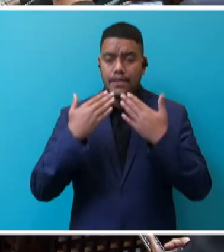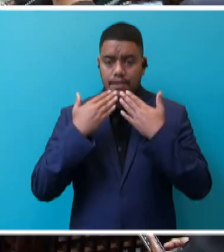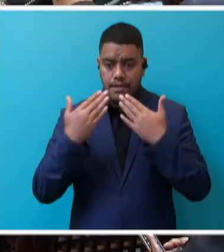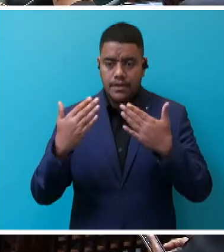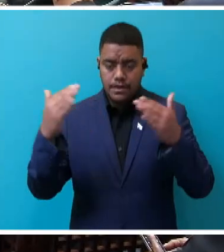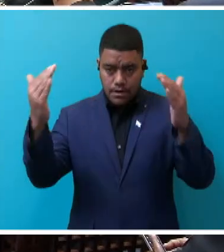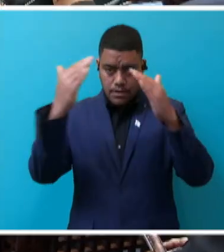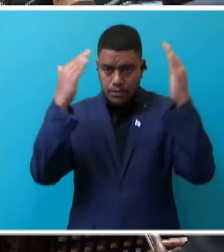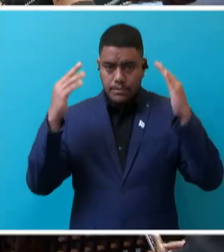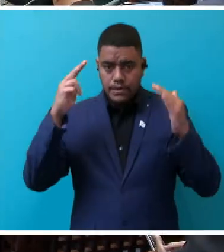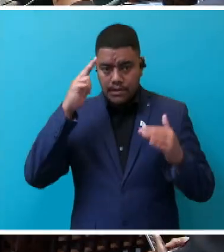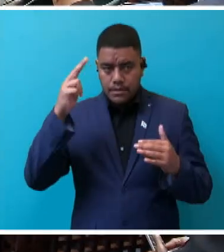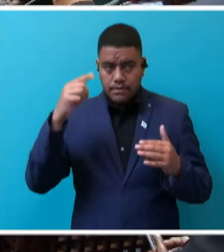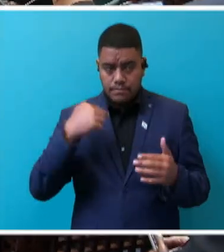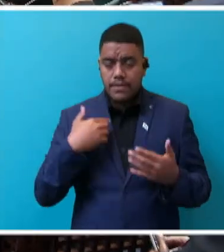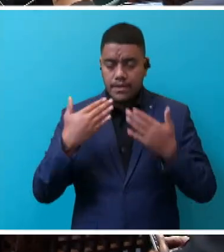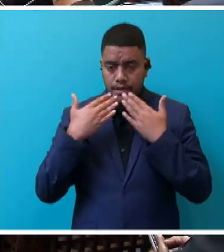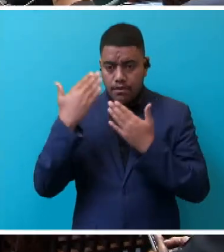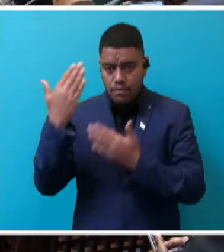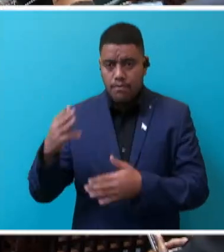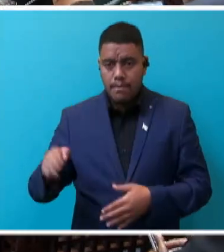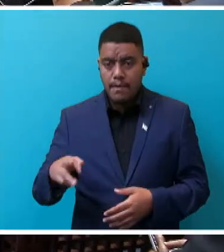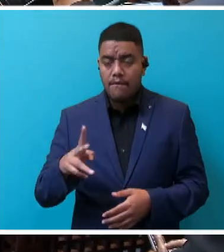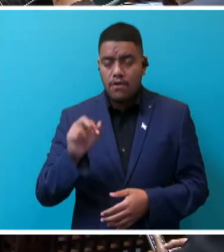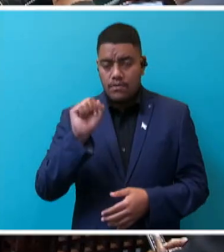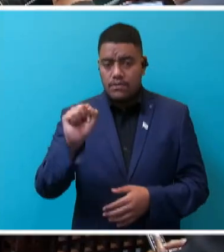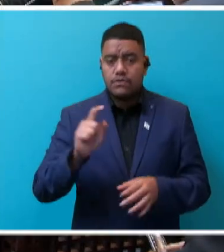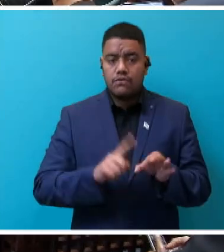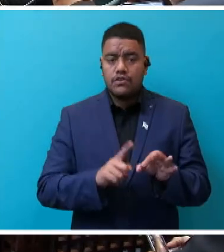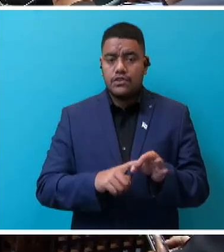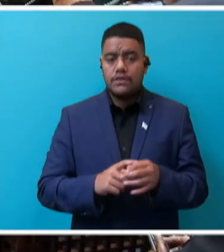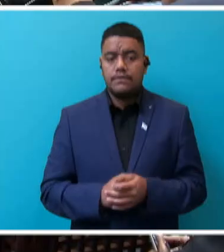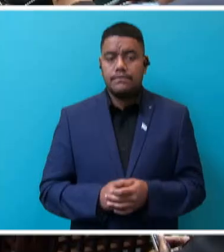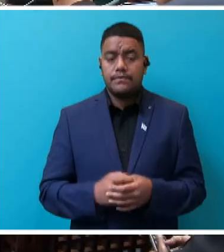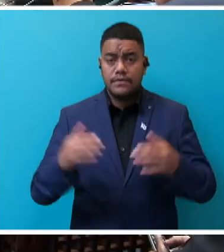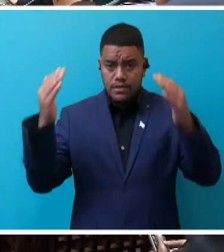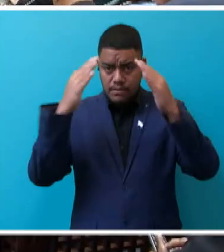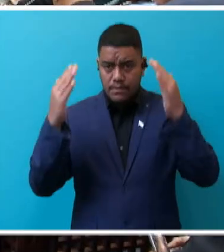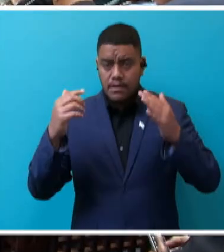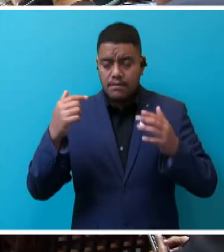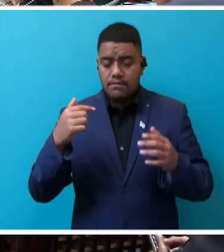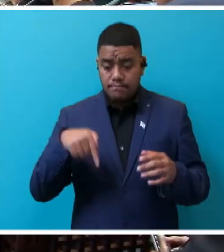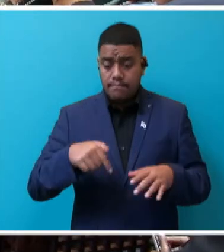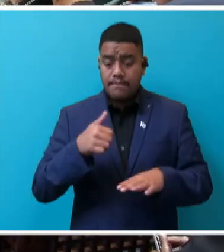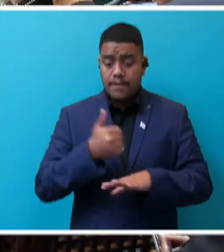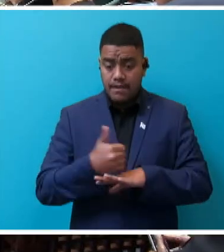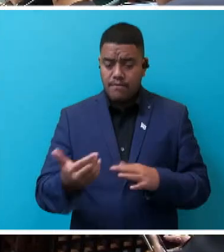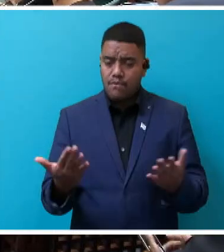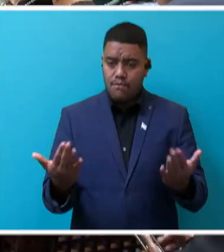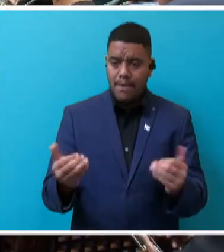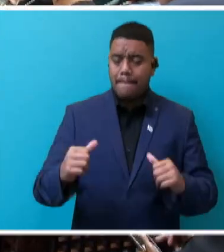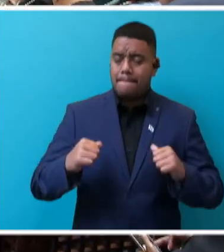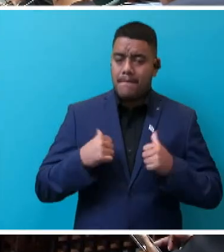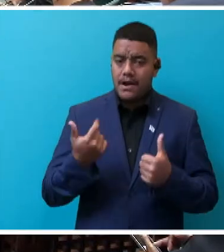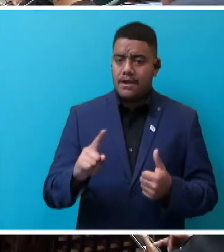Speaker, sir. I thank the honourable member for the question. Mr. Speaker, sir, this government welcomes the pride and